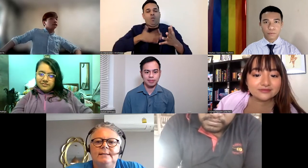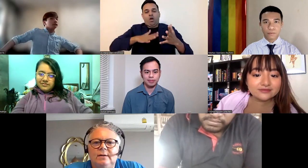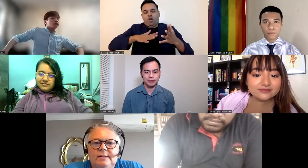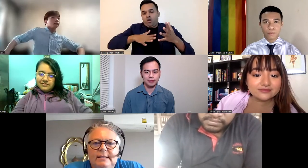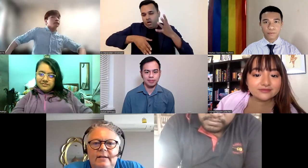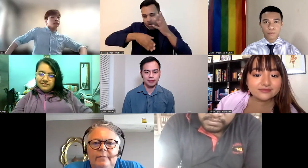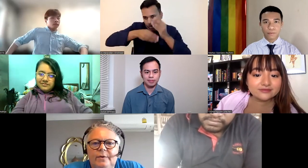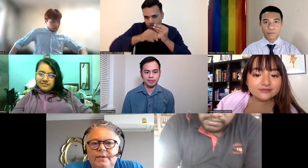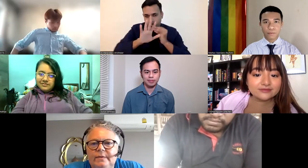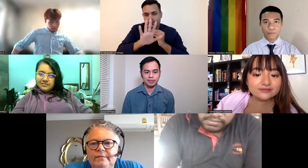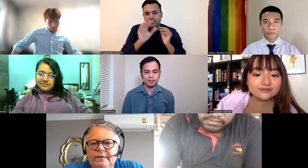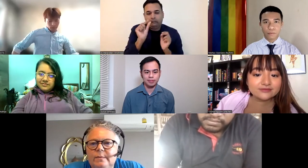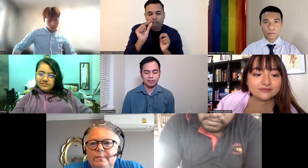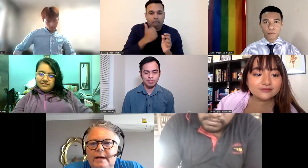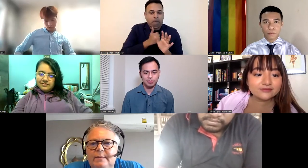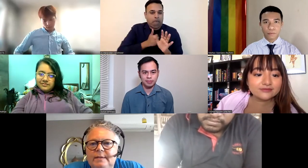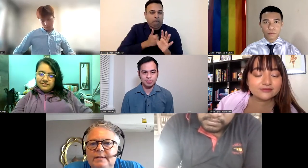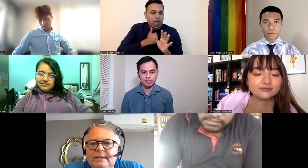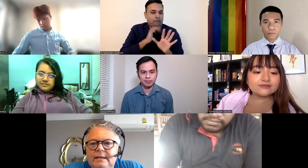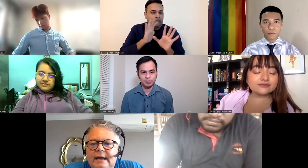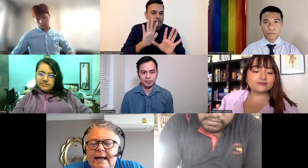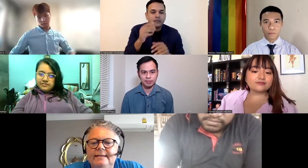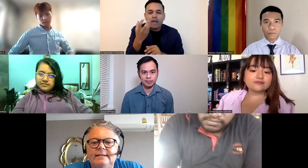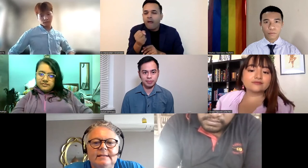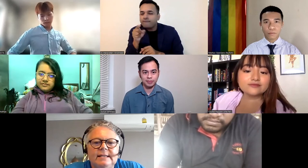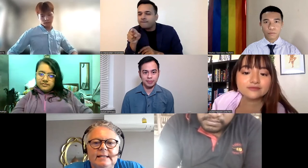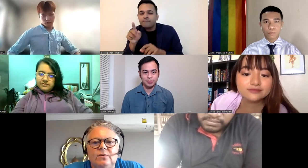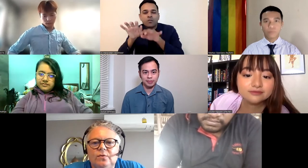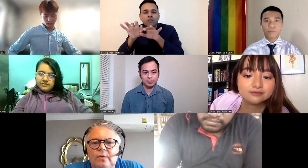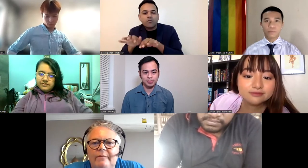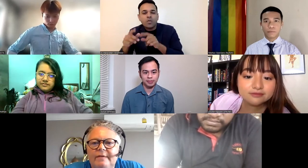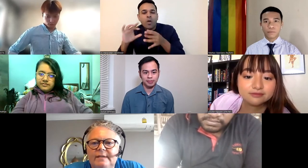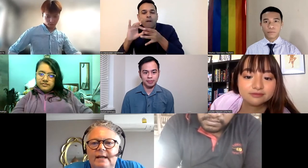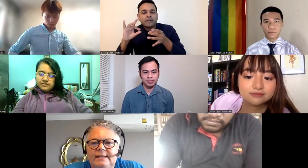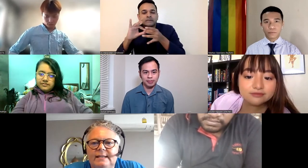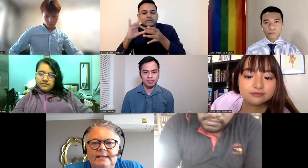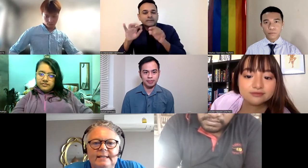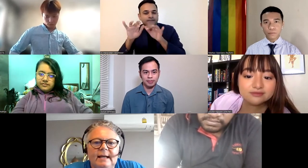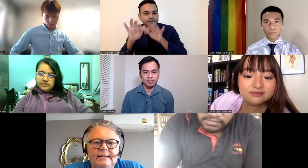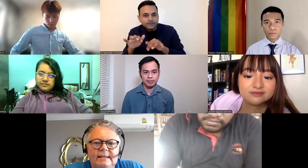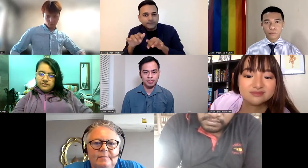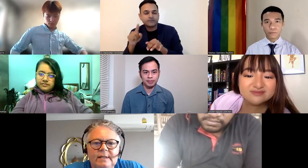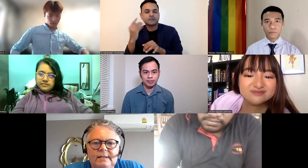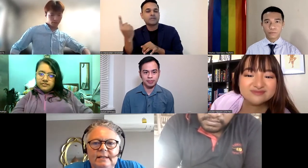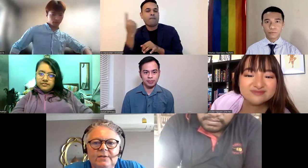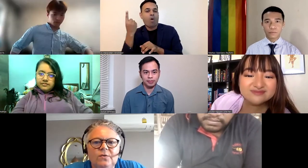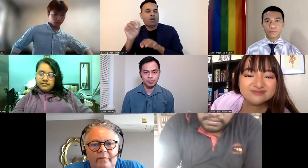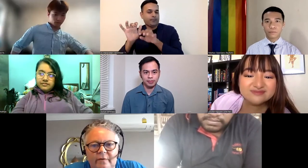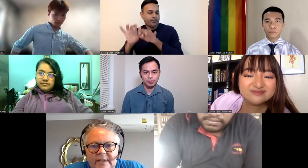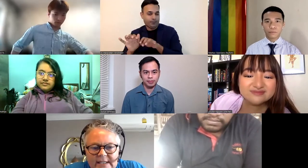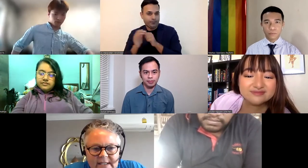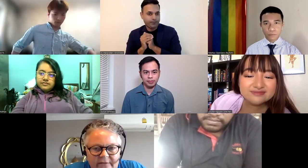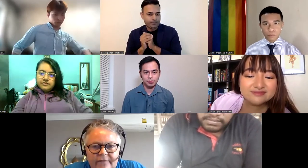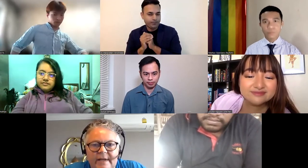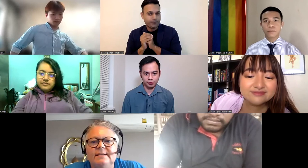is herself a person with visual impairments, and she is also emphasizing that accessibility needs to come